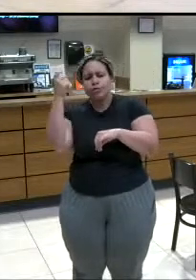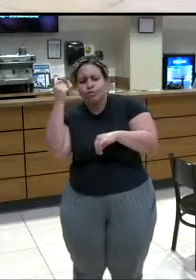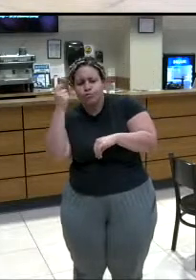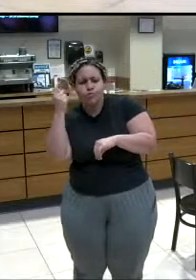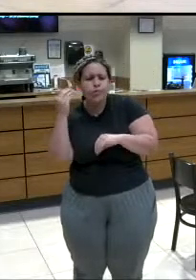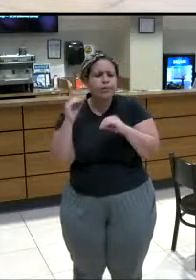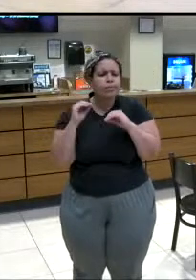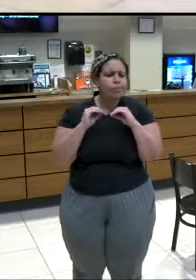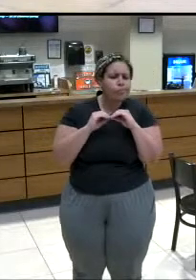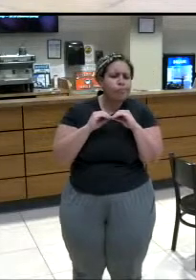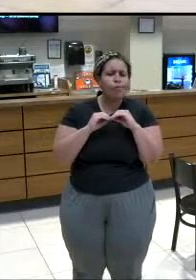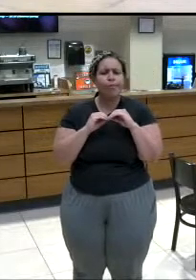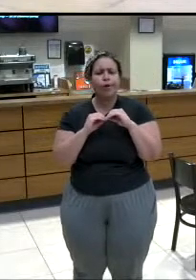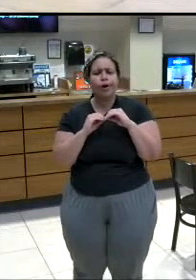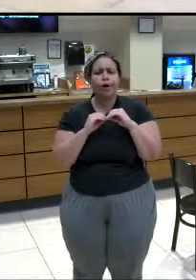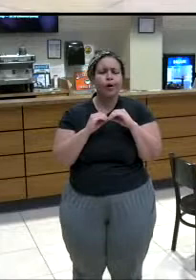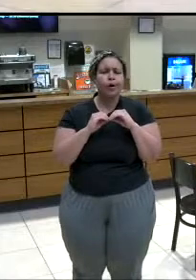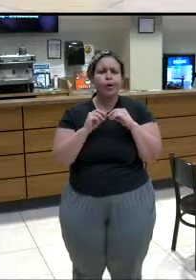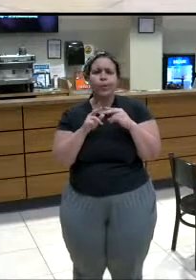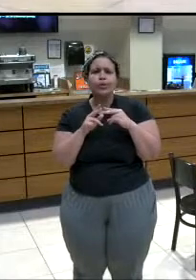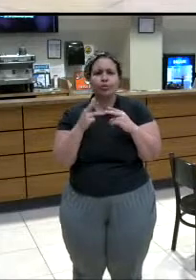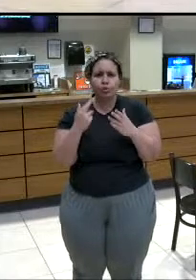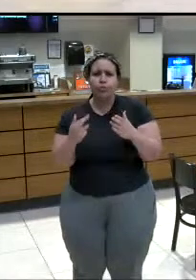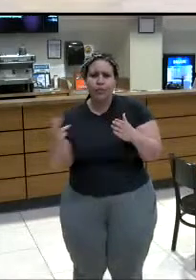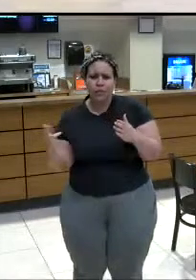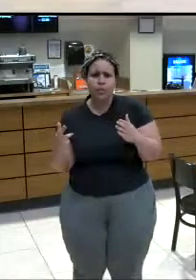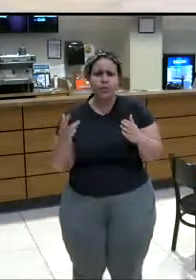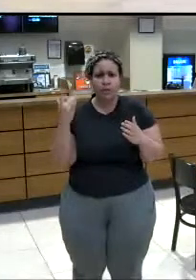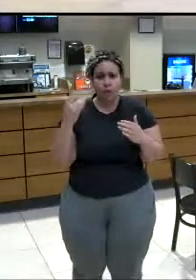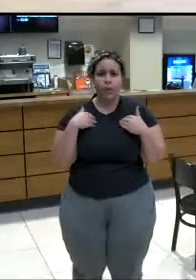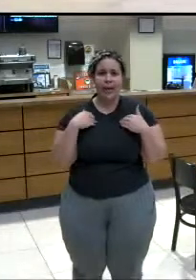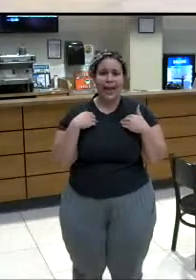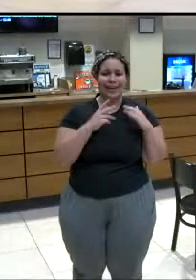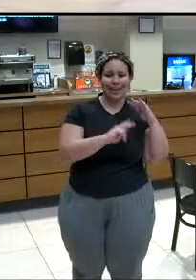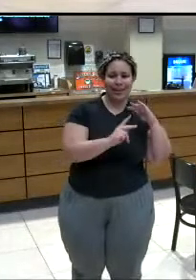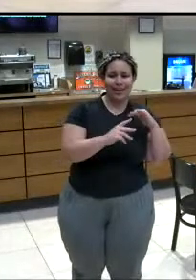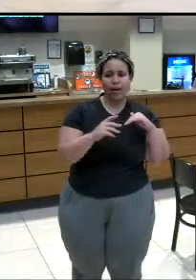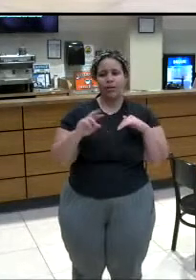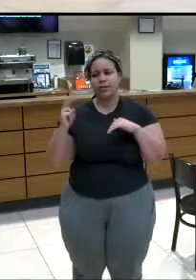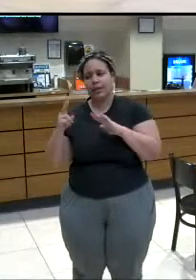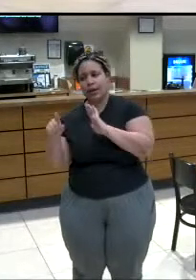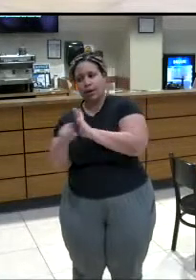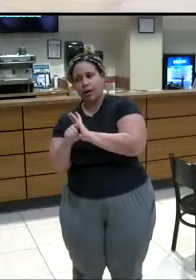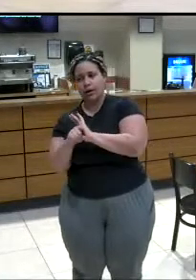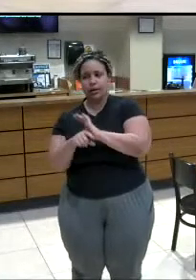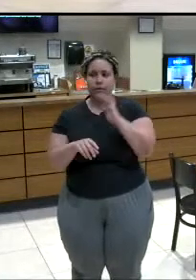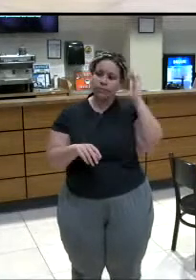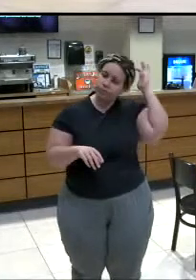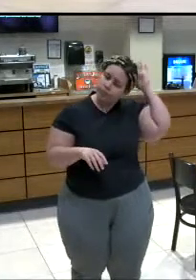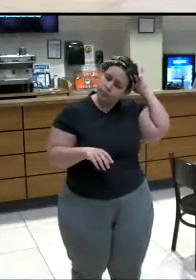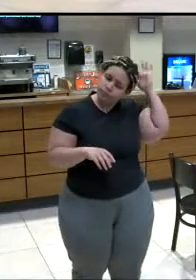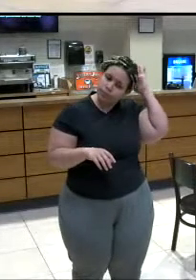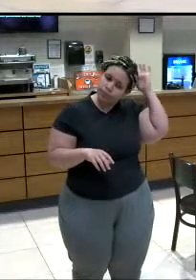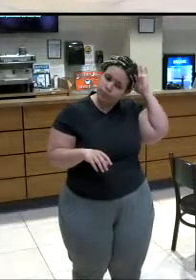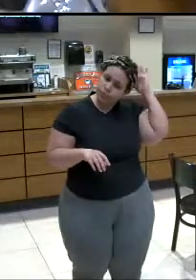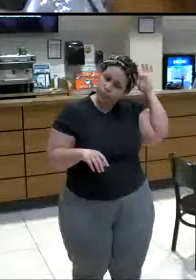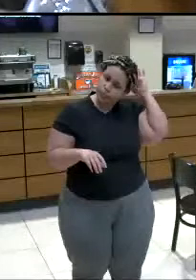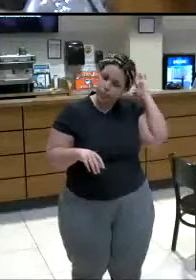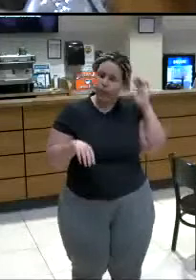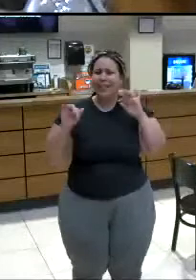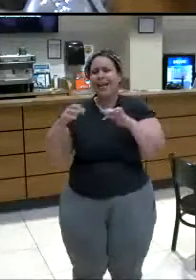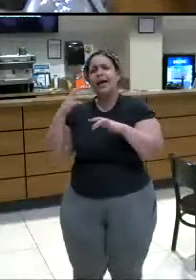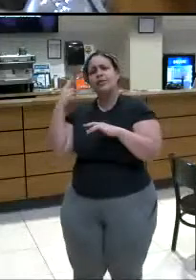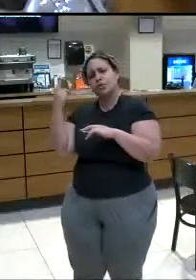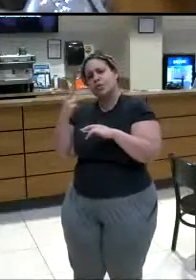the kindergarten and second grade for at least a year before we adopted it system-wide. And so that's why you